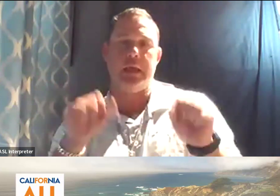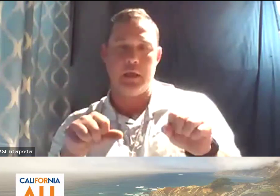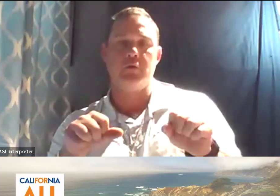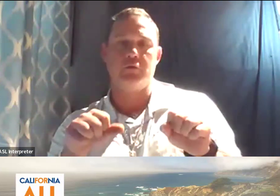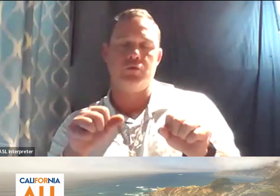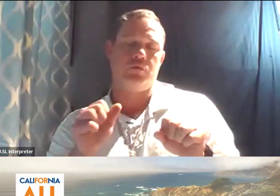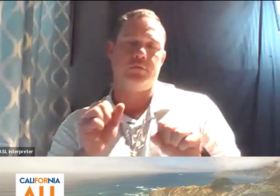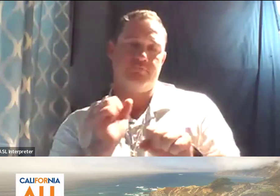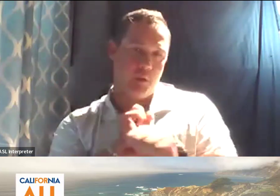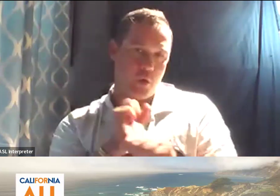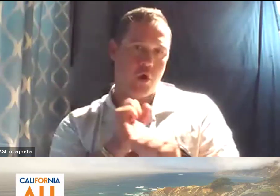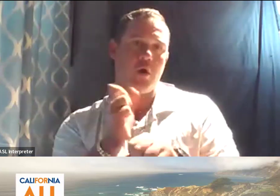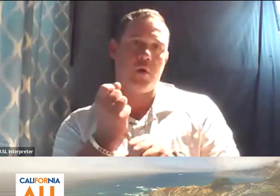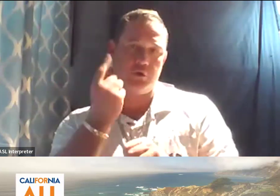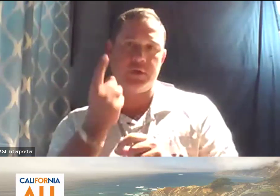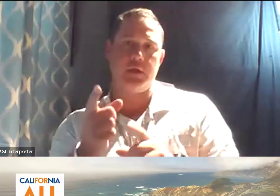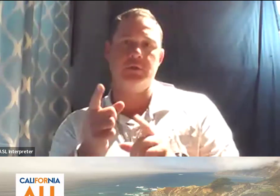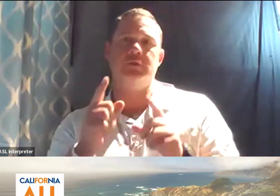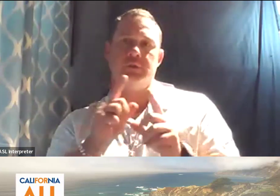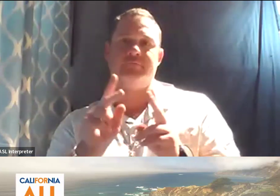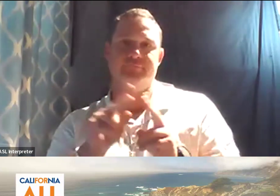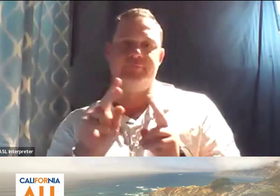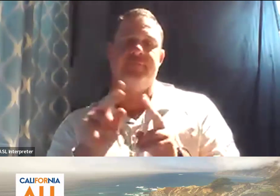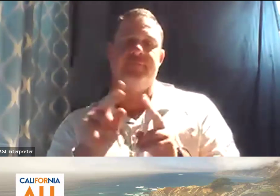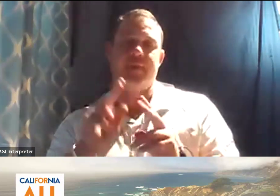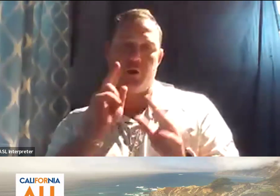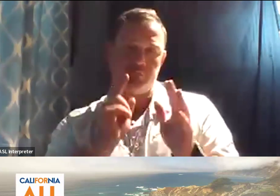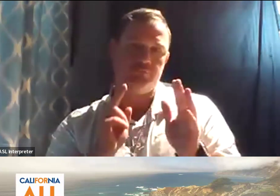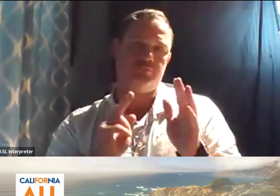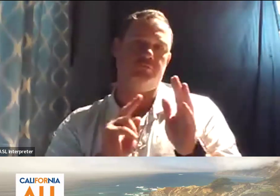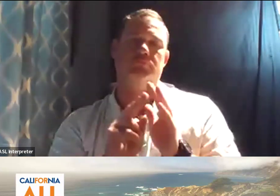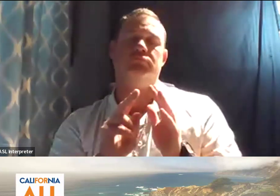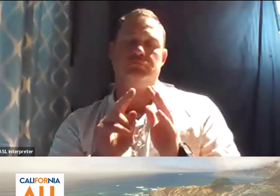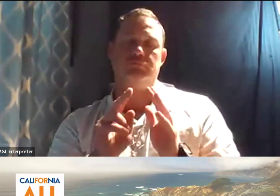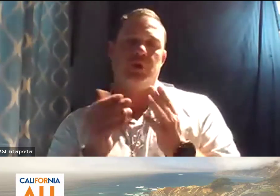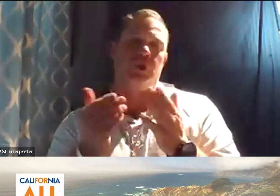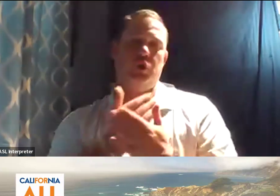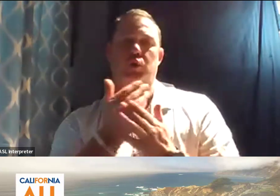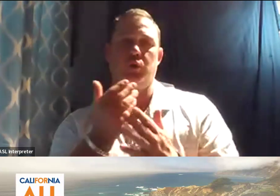it work. And we also understand that these are really ambitious programs that we're all,